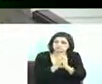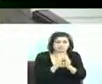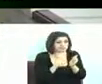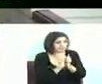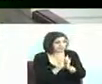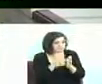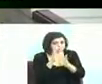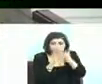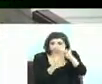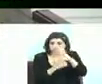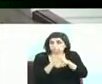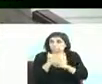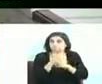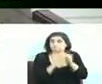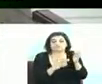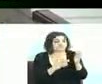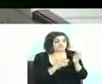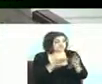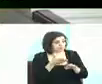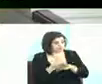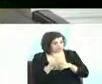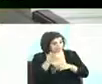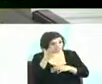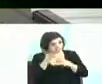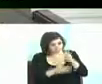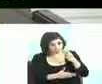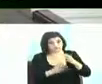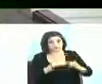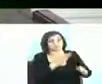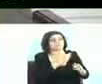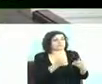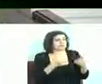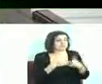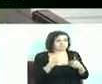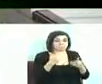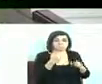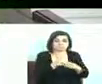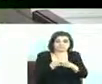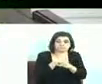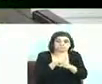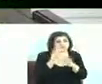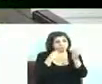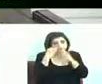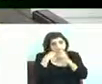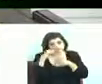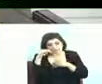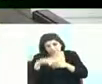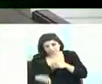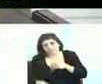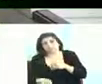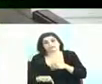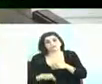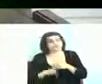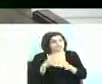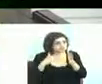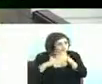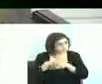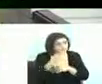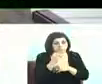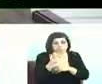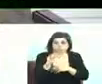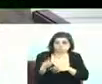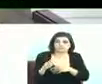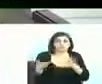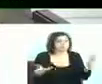comfortable. And following worship, after our closing song, we always have coffee and snacks downstairs in our fellowship hall. And we invite you